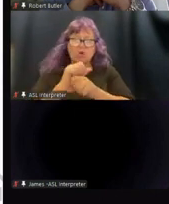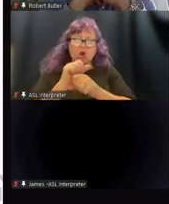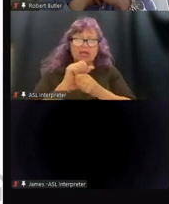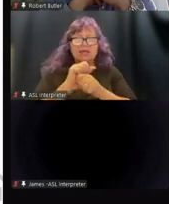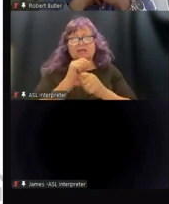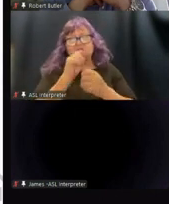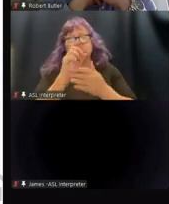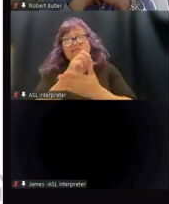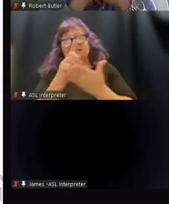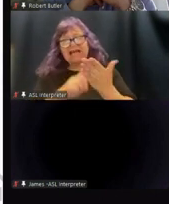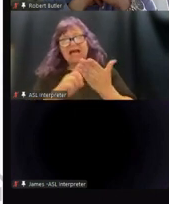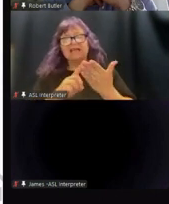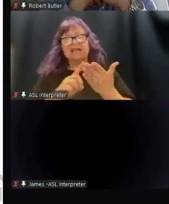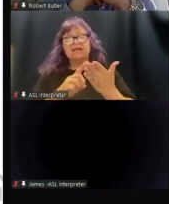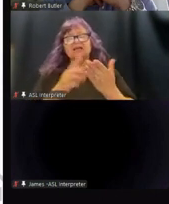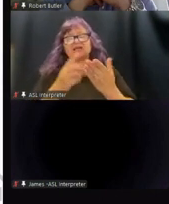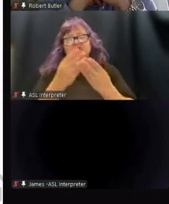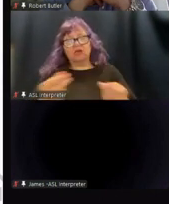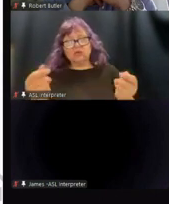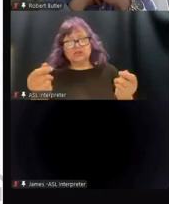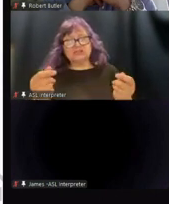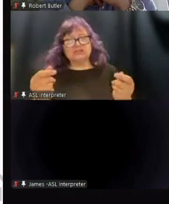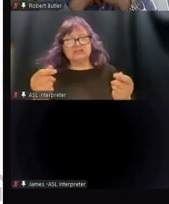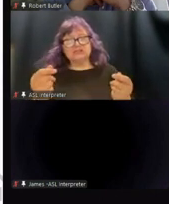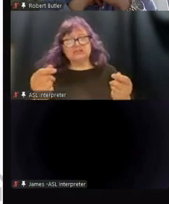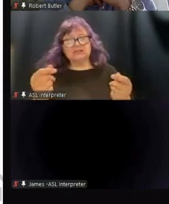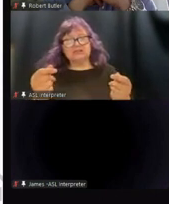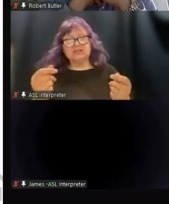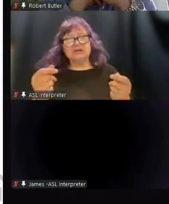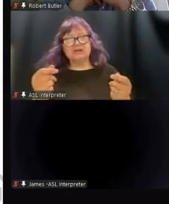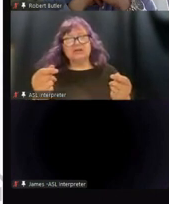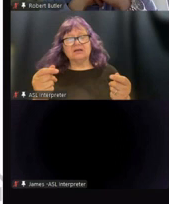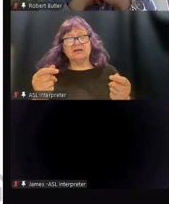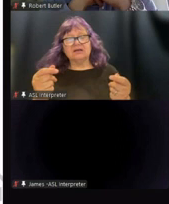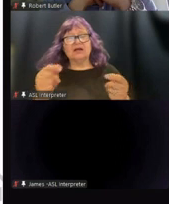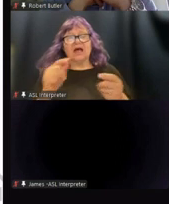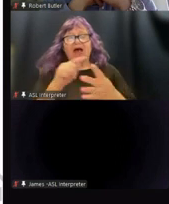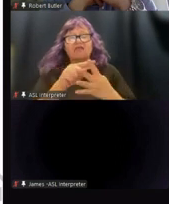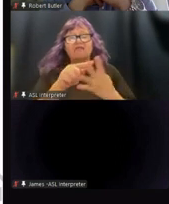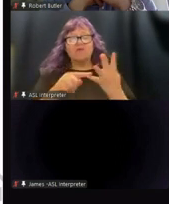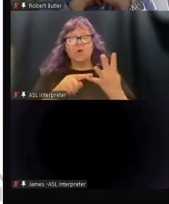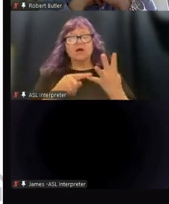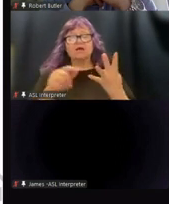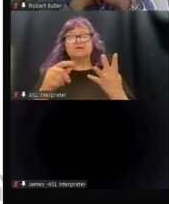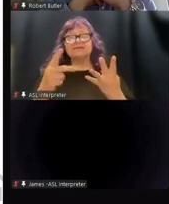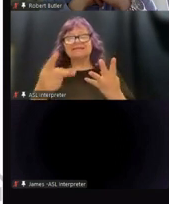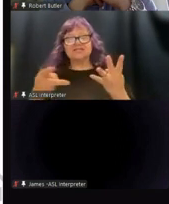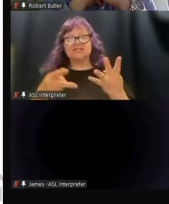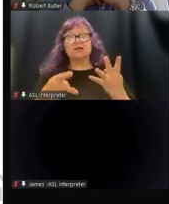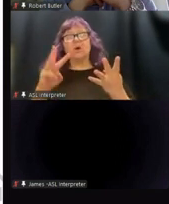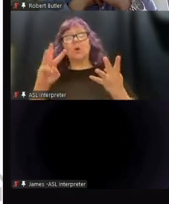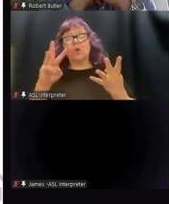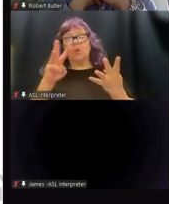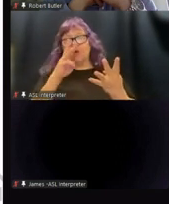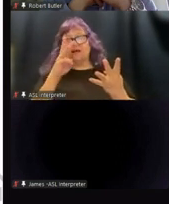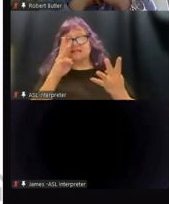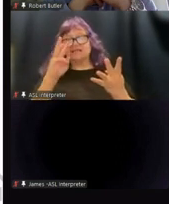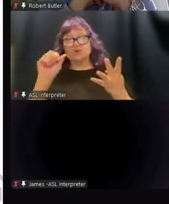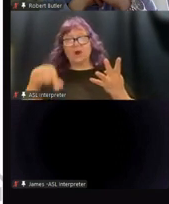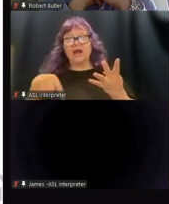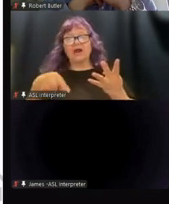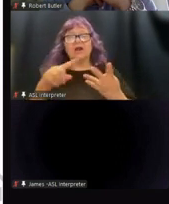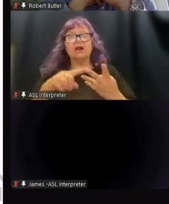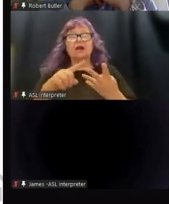design and implement these solutions at four stations: Wellesley Square, West Medford, Franklin,